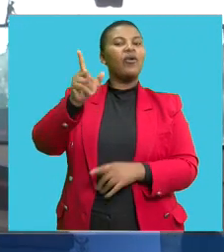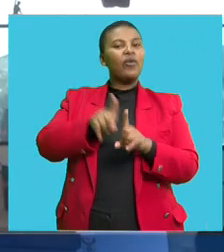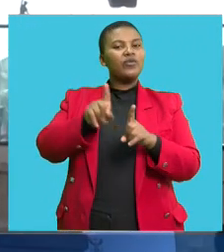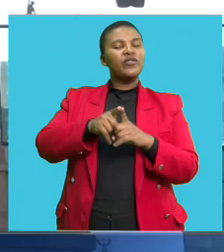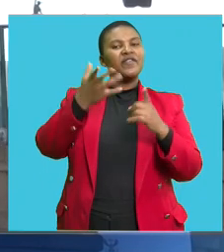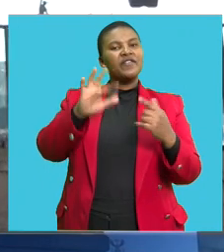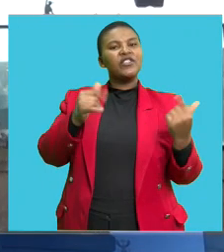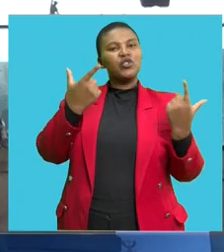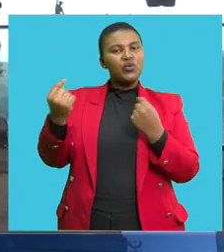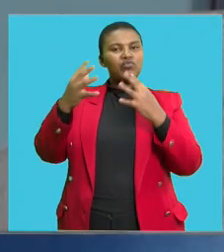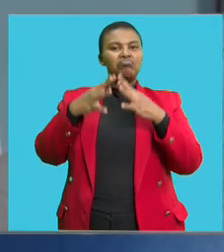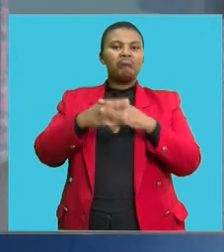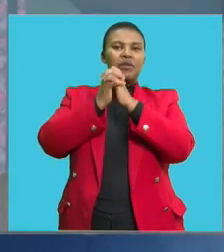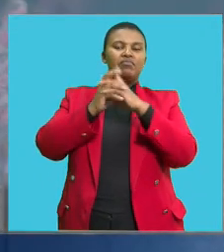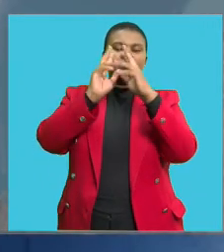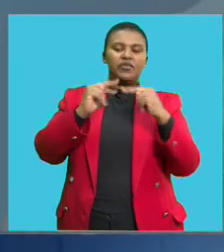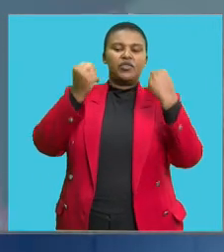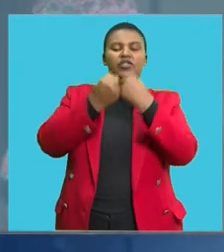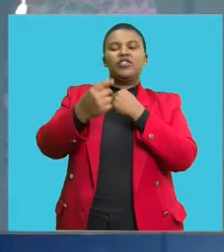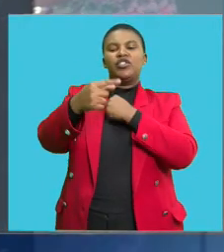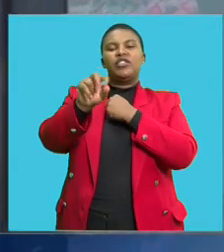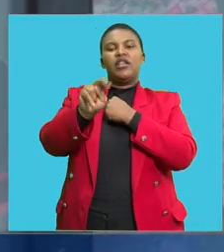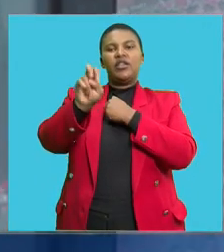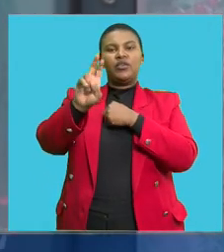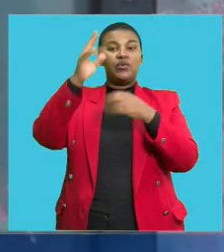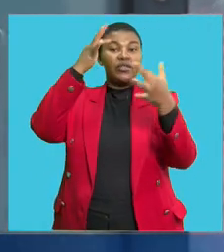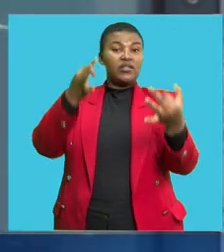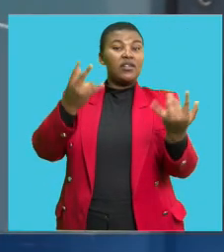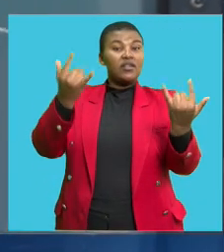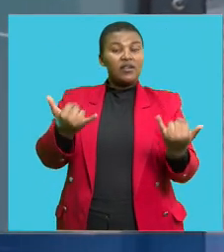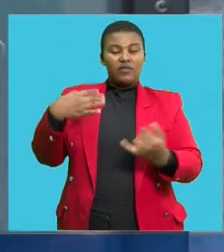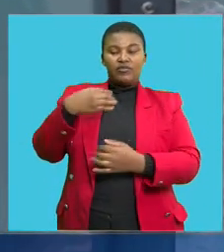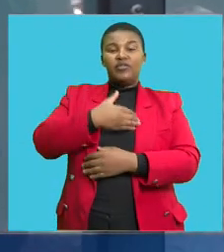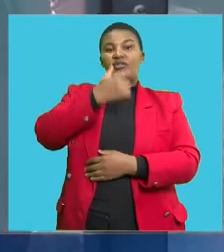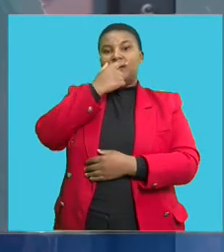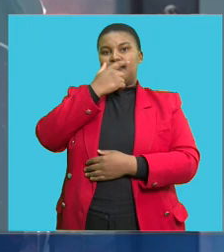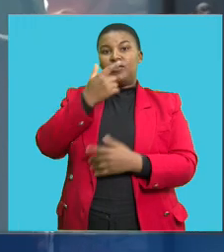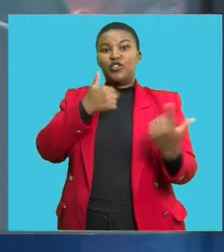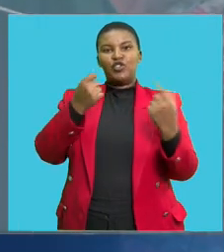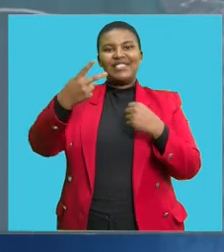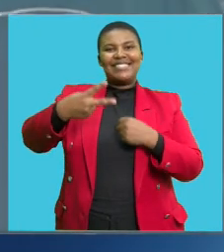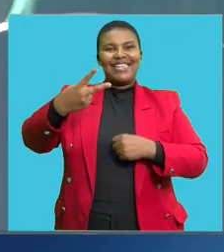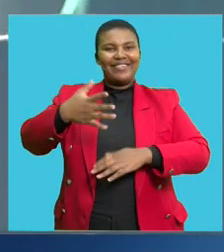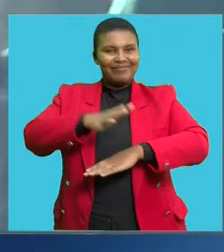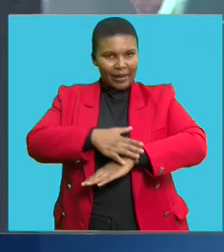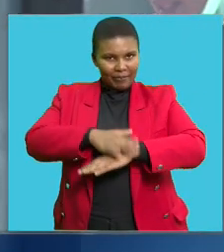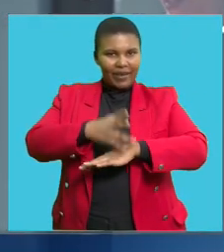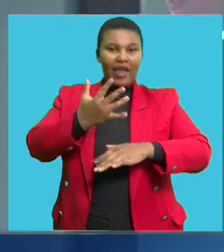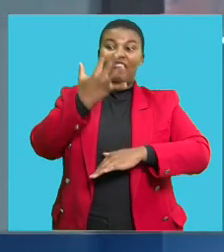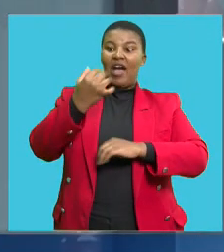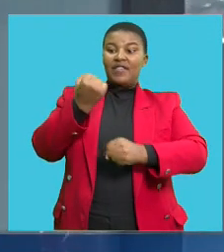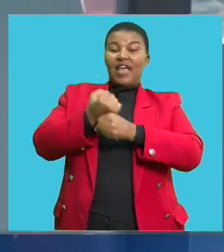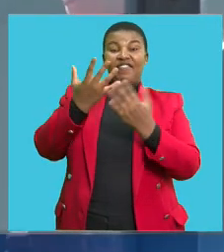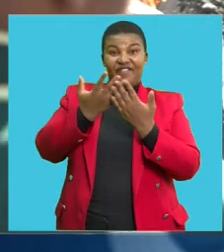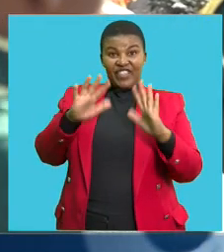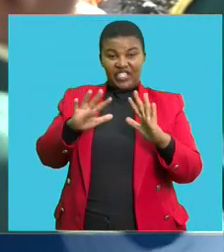efungiswe ngokusemthethweni namuhla umengameli wezwe uCyril Ramaphosa, osethatha ihlandla lesibili kulesi sikhundla, ethula inkulumo